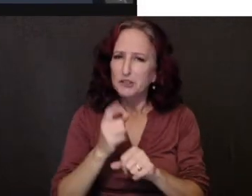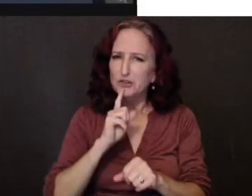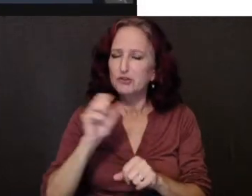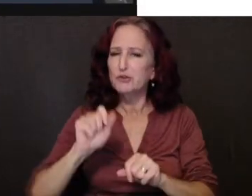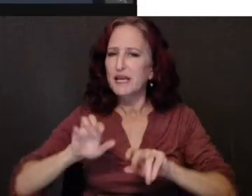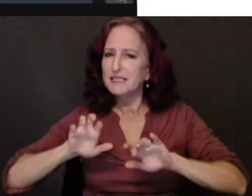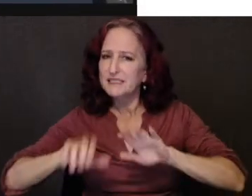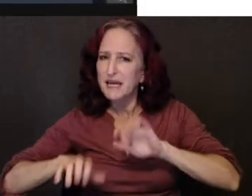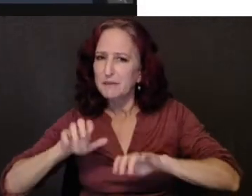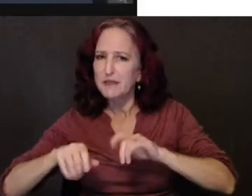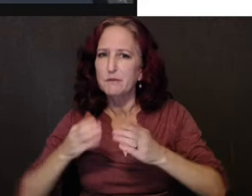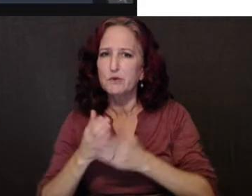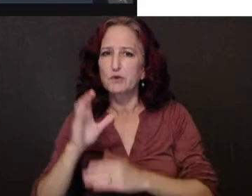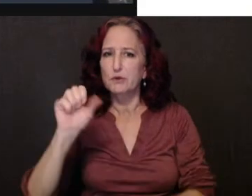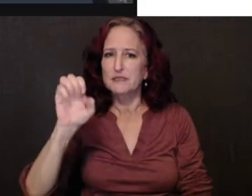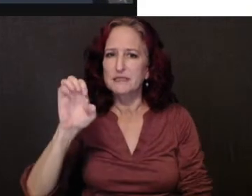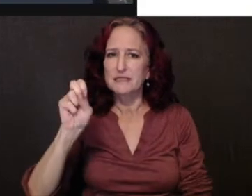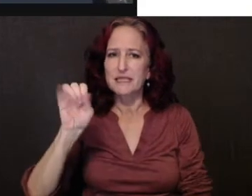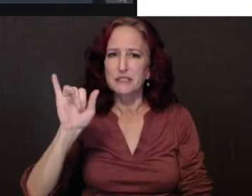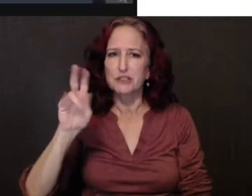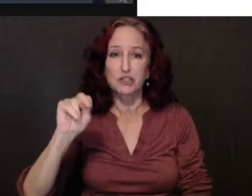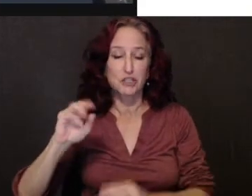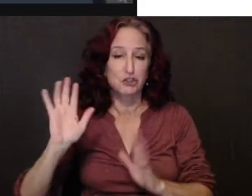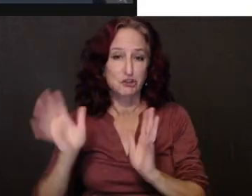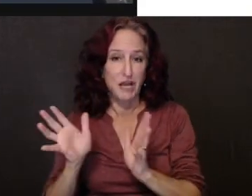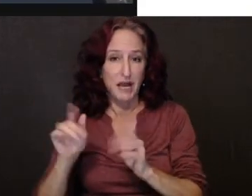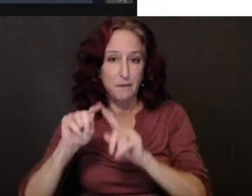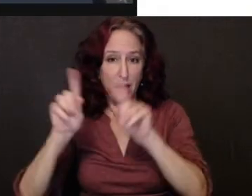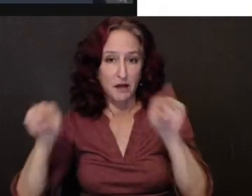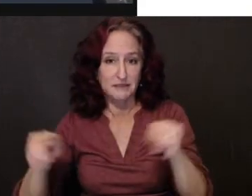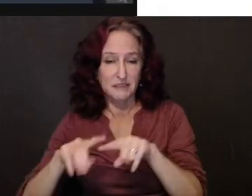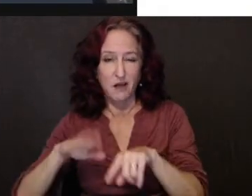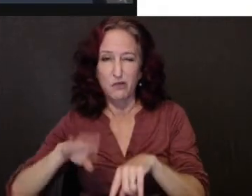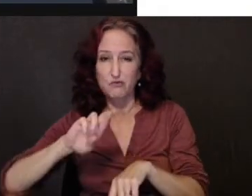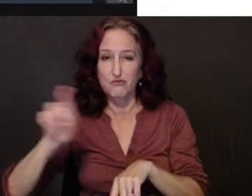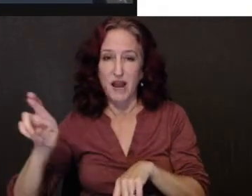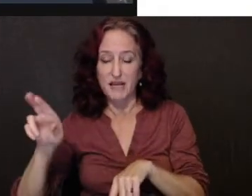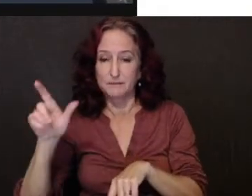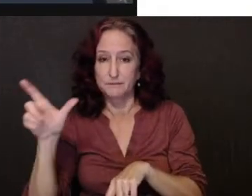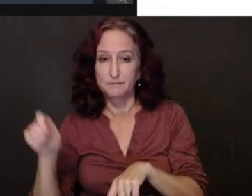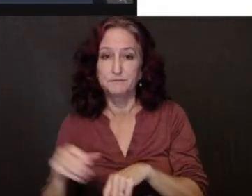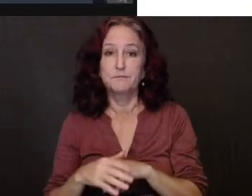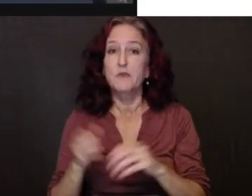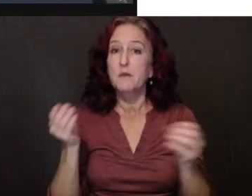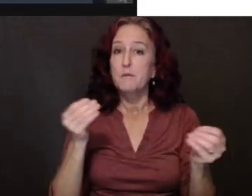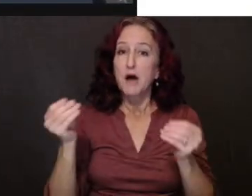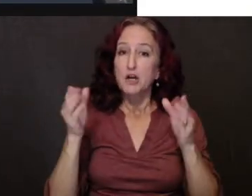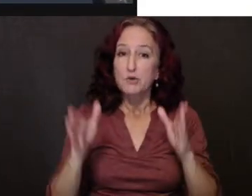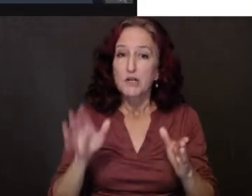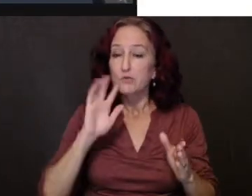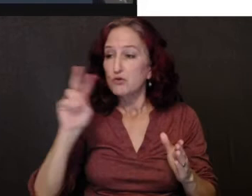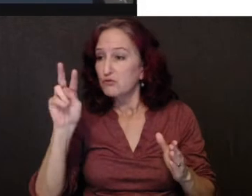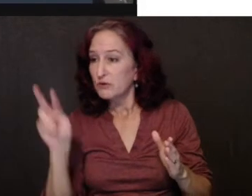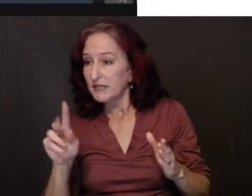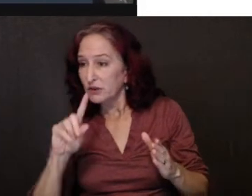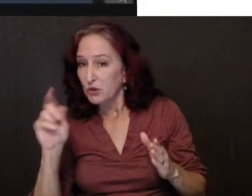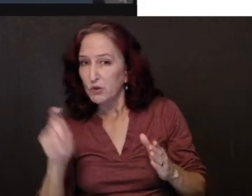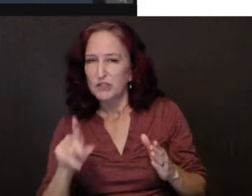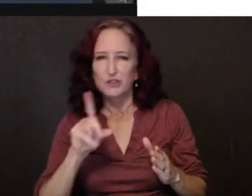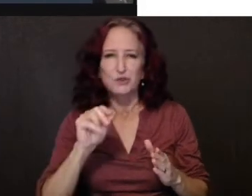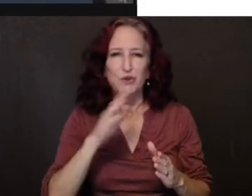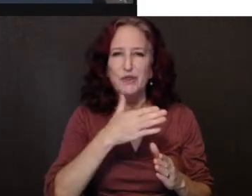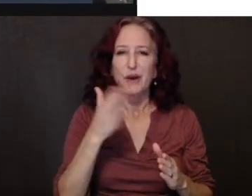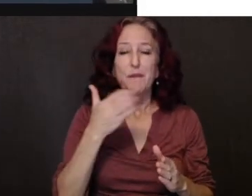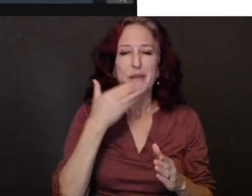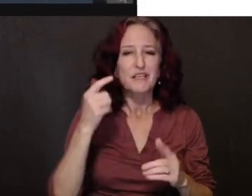of the blog foodgal.com. And if you have any questions for our chefs tonight during their cooking demonstrations, please make sure you type them